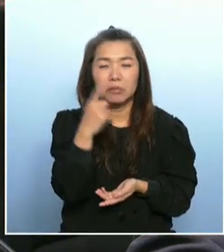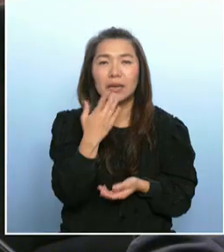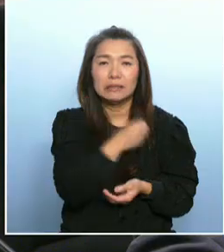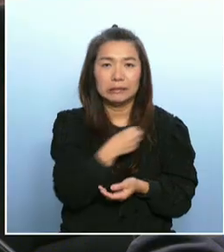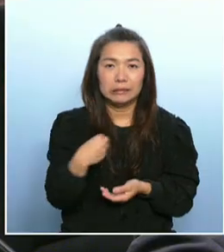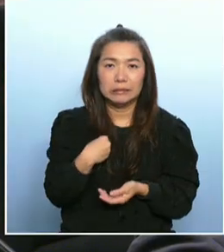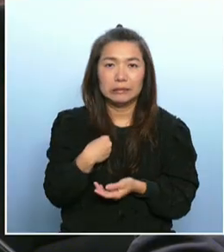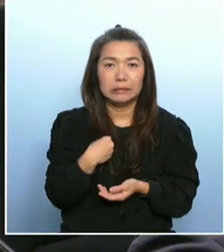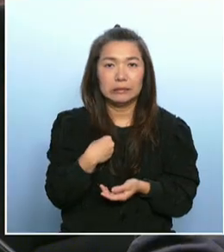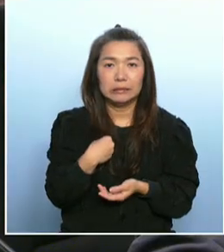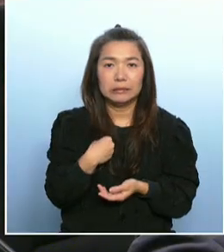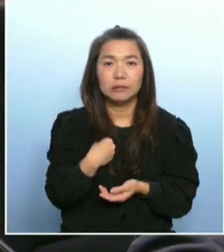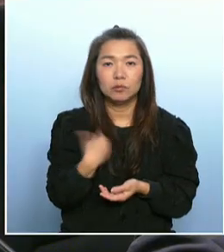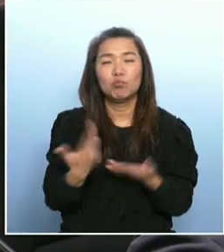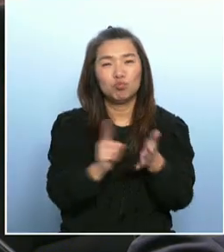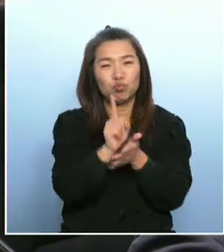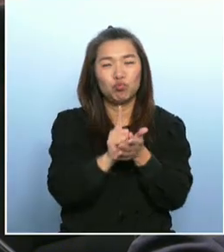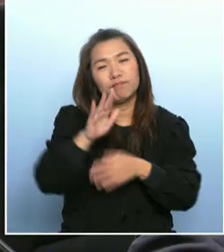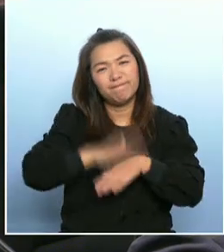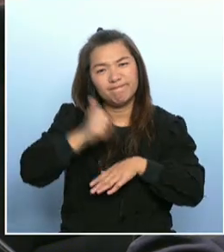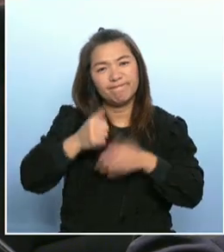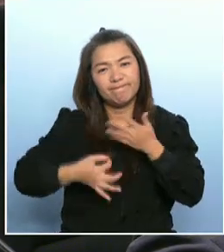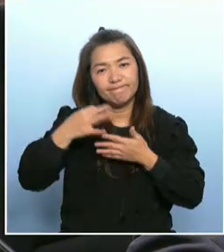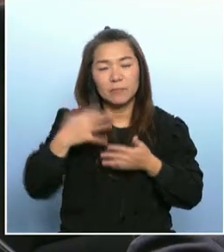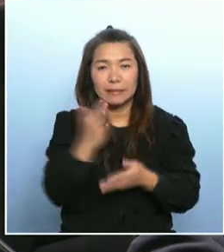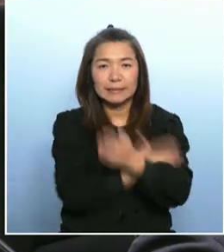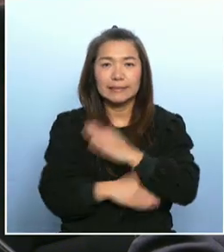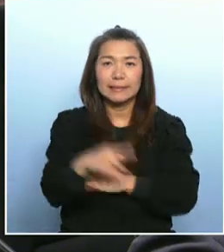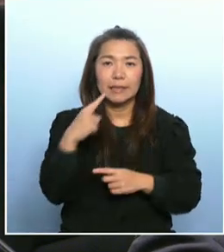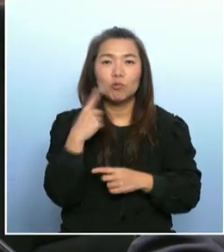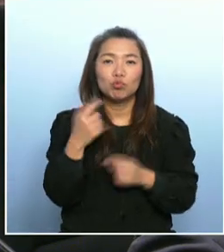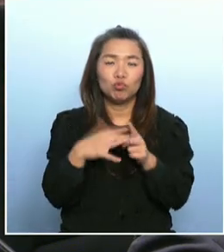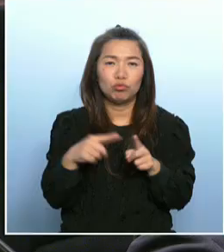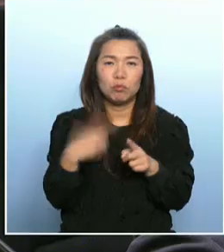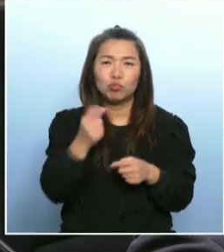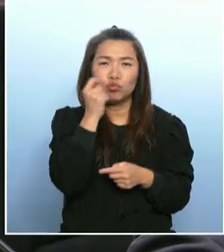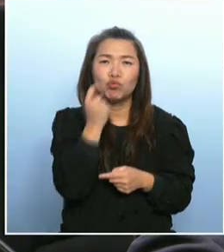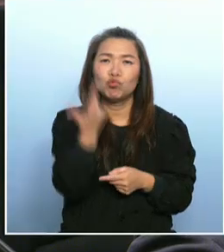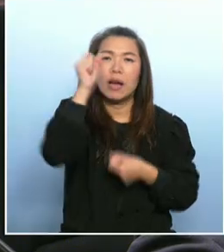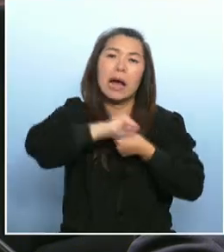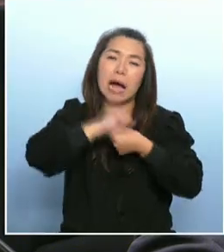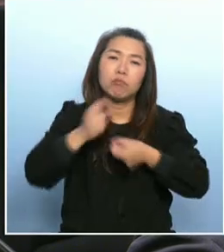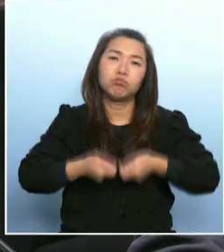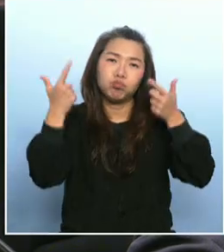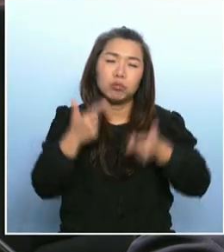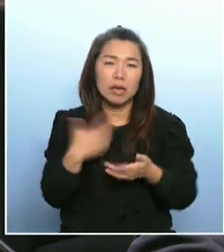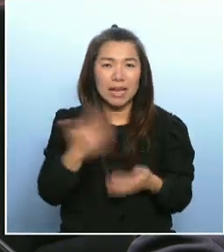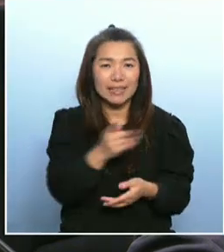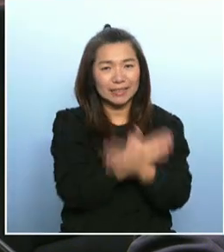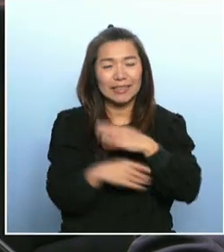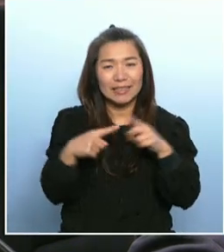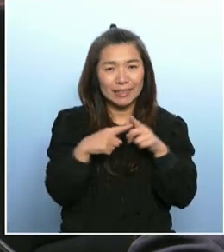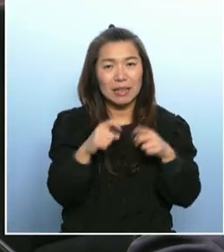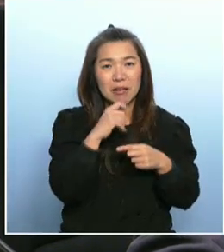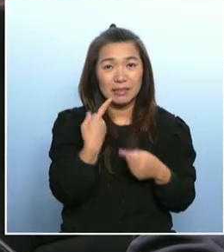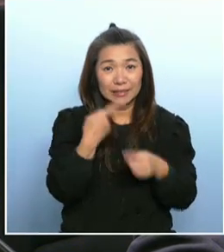for PWDs, but as you can see, our medical service is of high quality, so